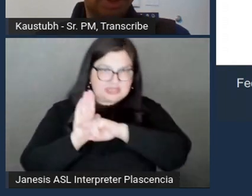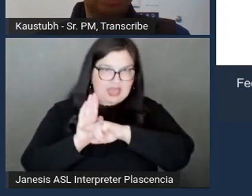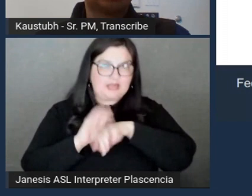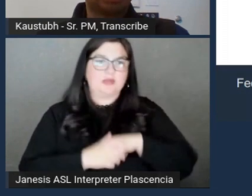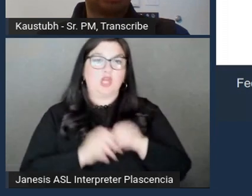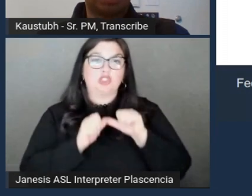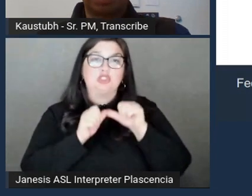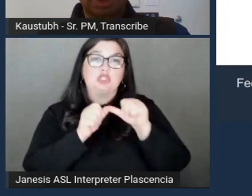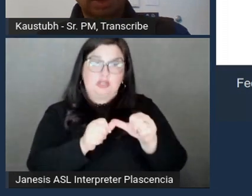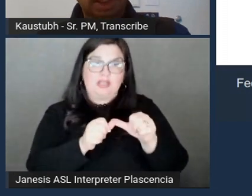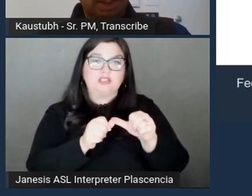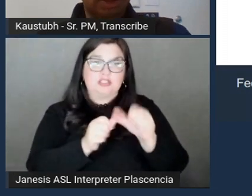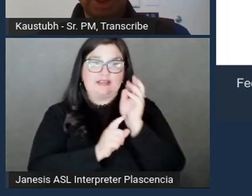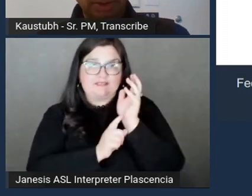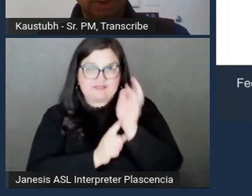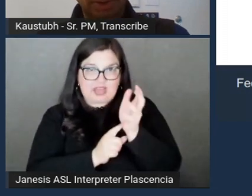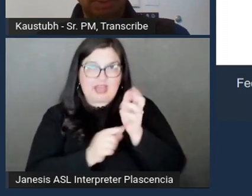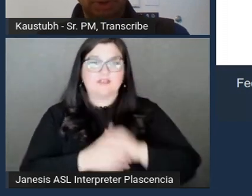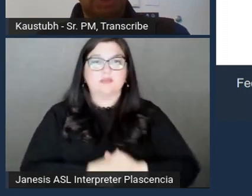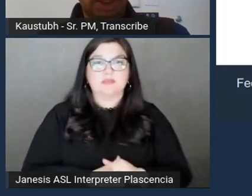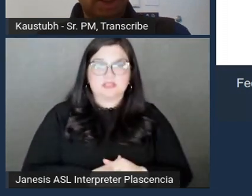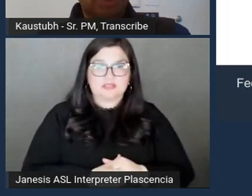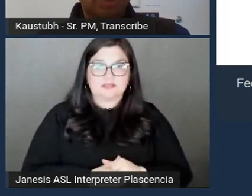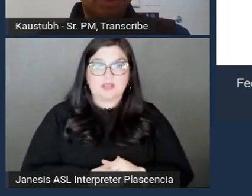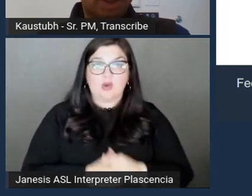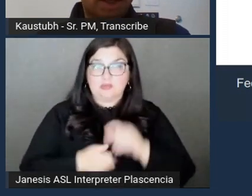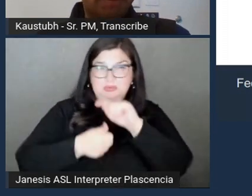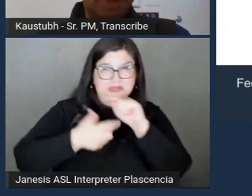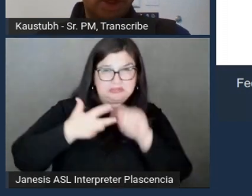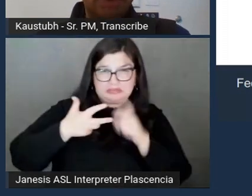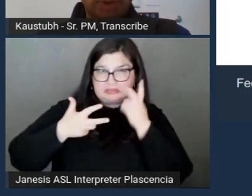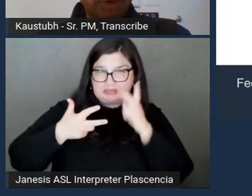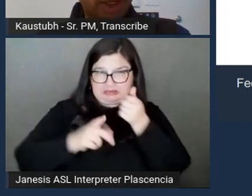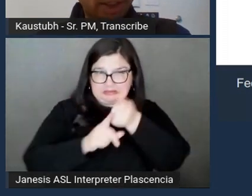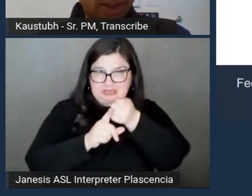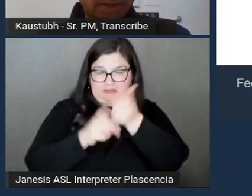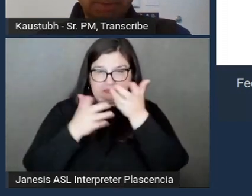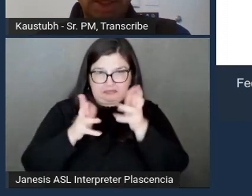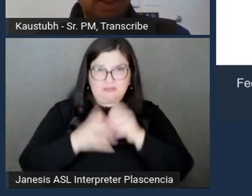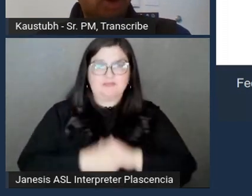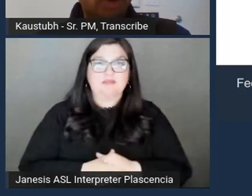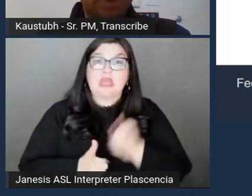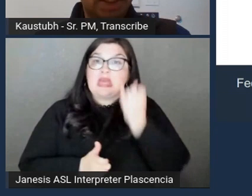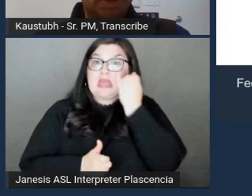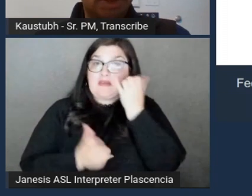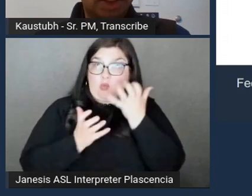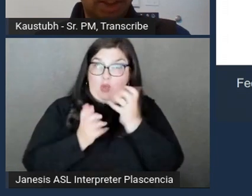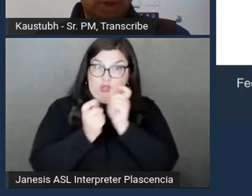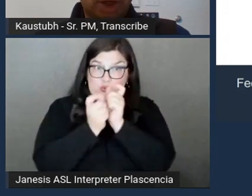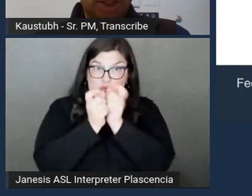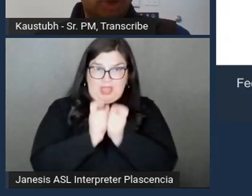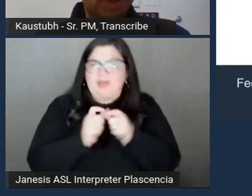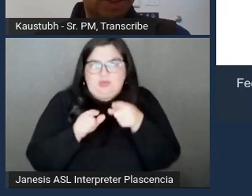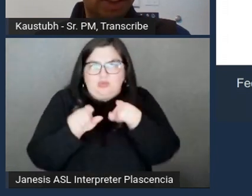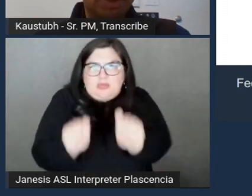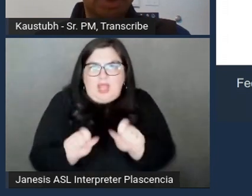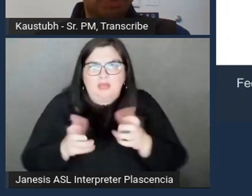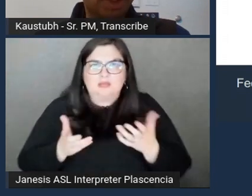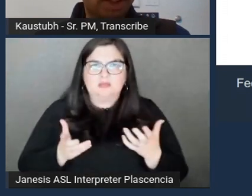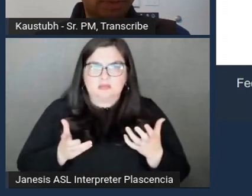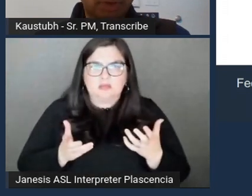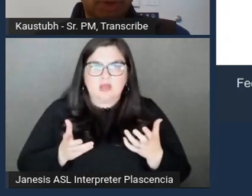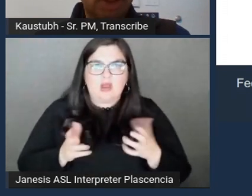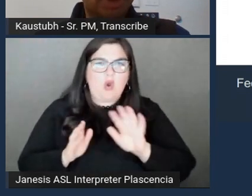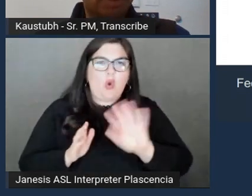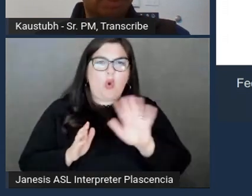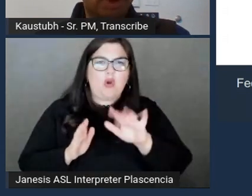and it has said that the speaker is customer, right? Okay. Now, if I want to edit it, I can always edit this, right? I can always say, hey, instead of